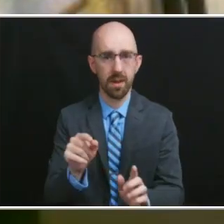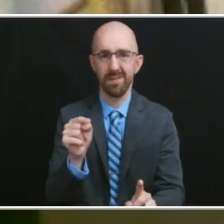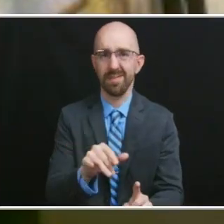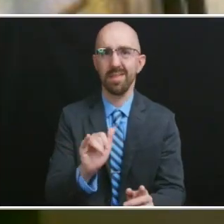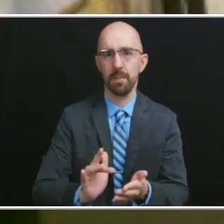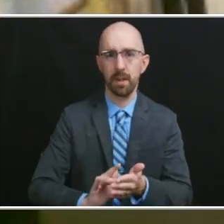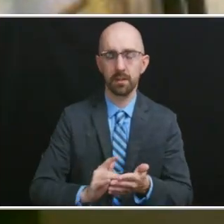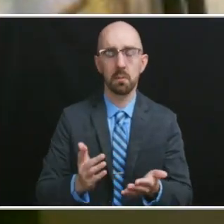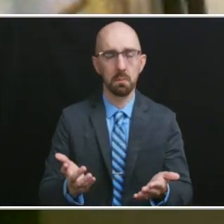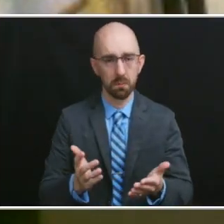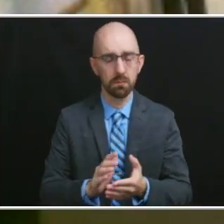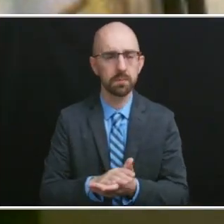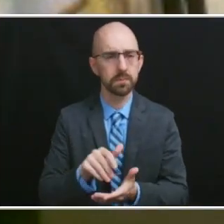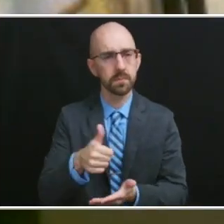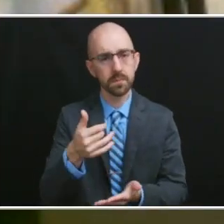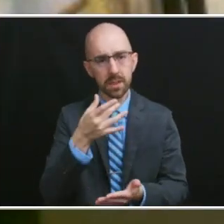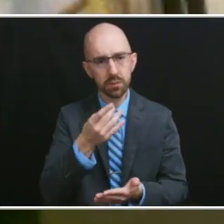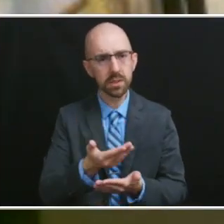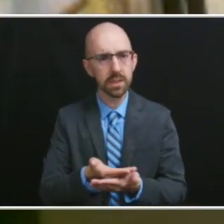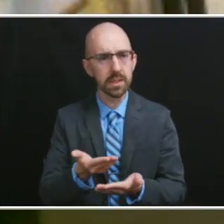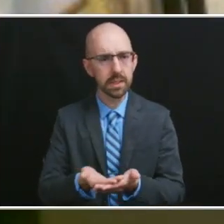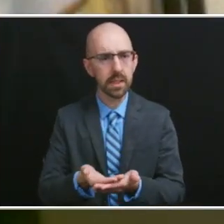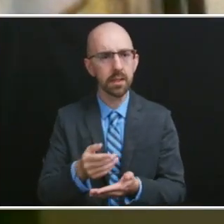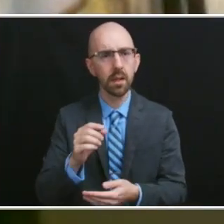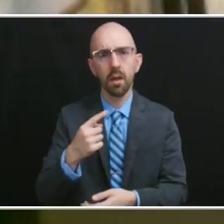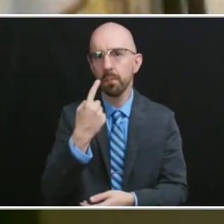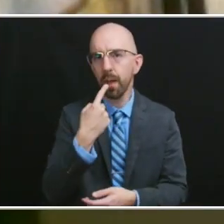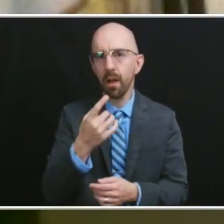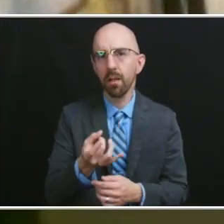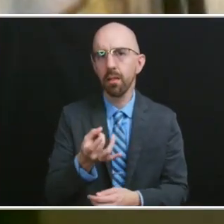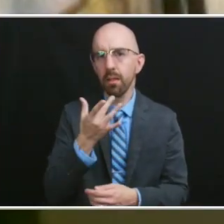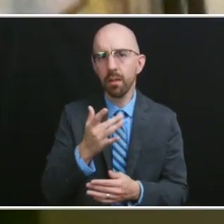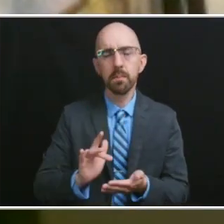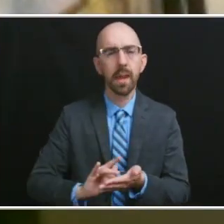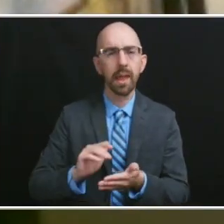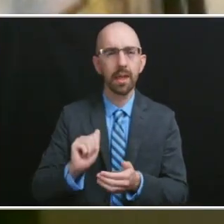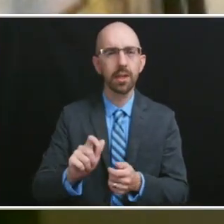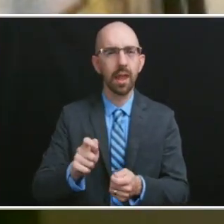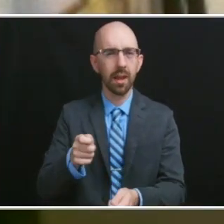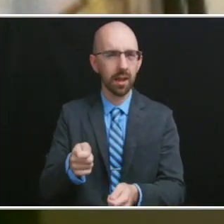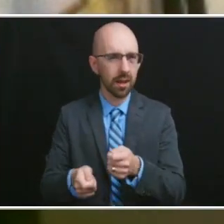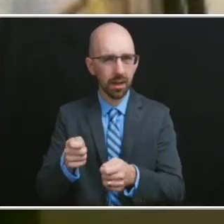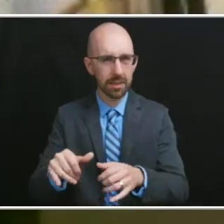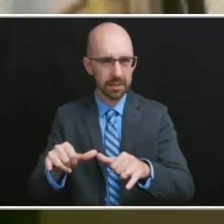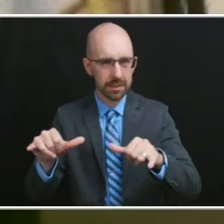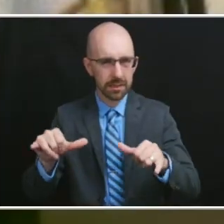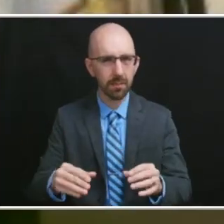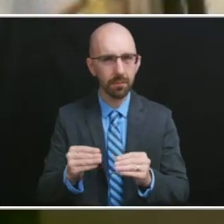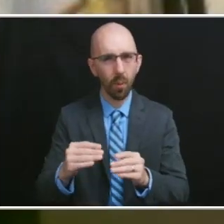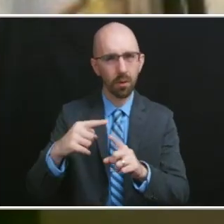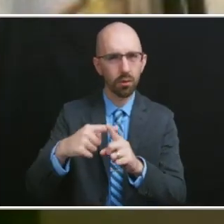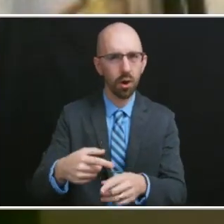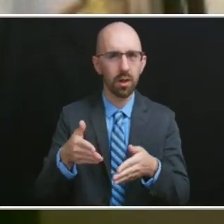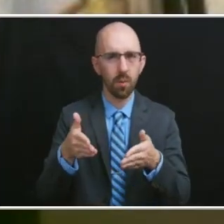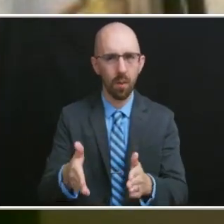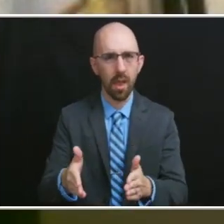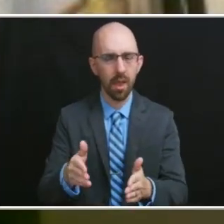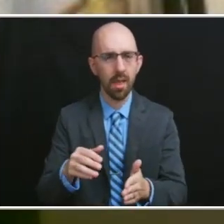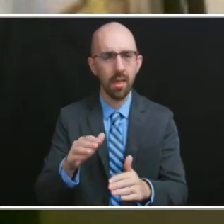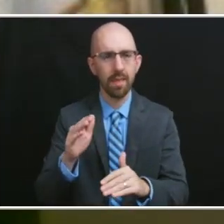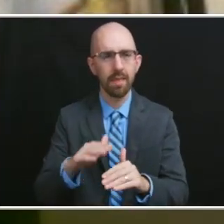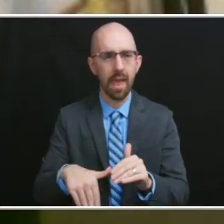Another interesting avenue is oral medications that kind of sort of tweak the immune system in a more targeted way than